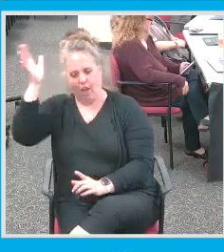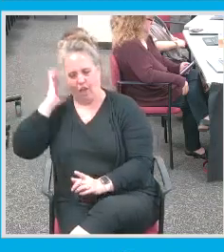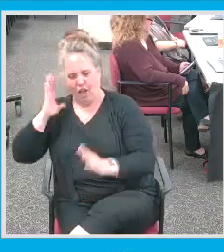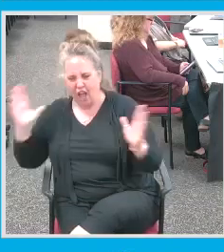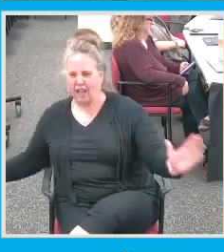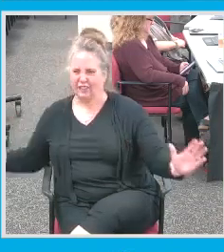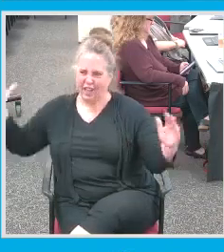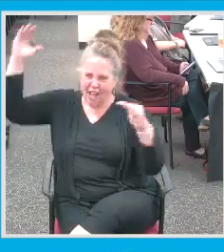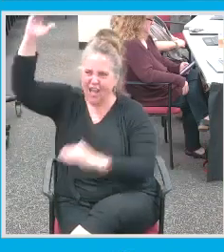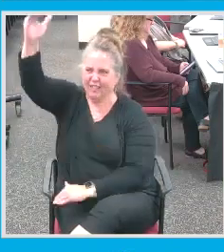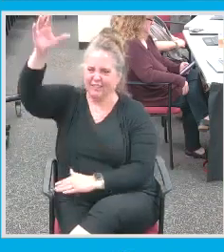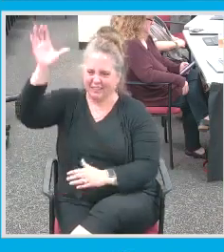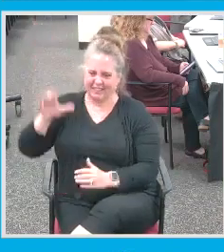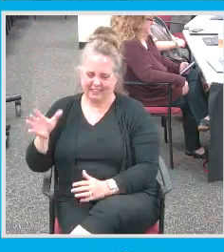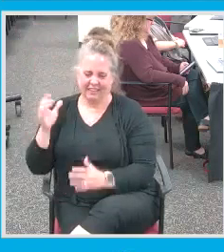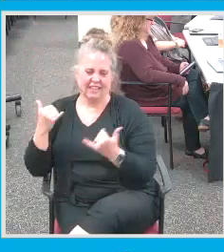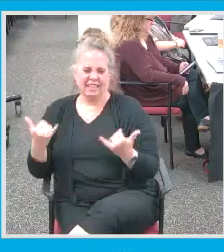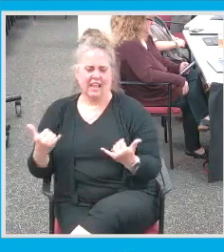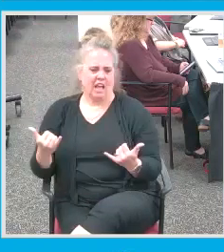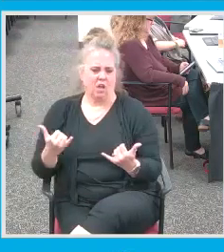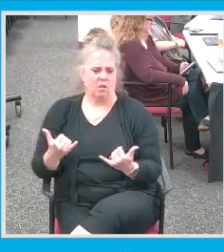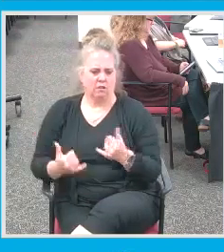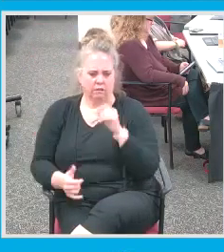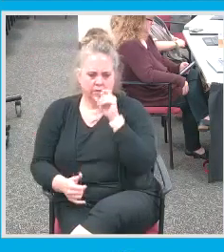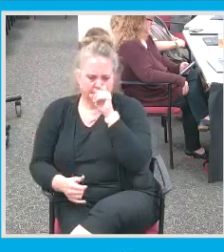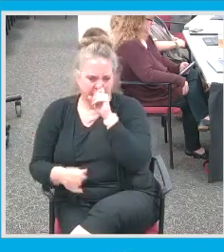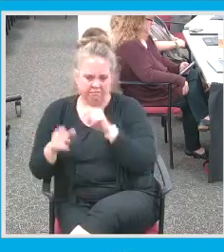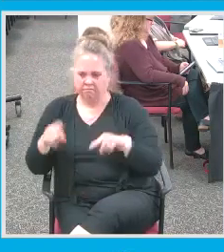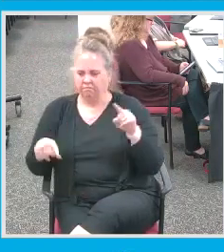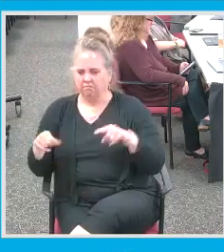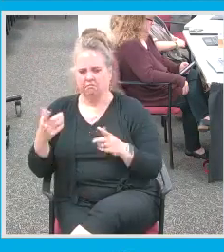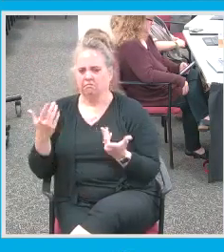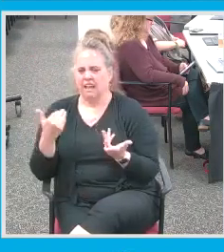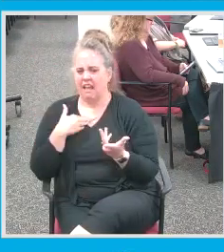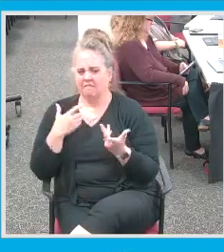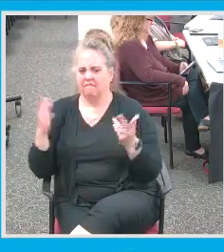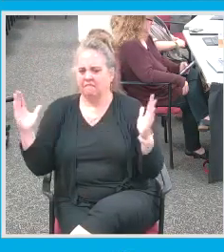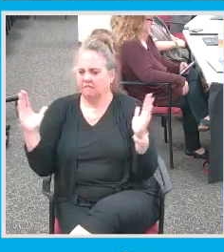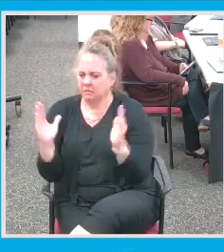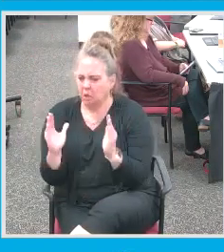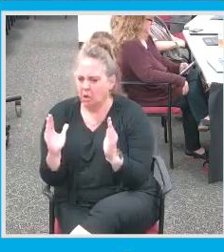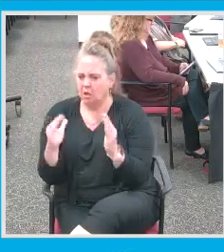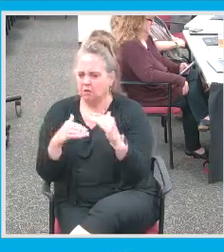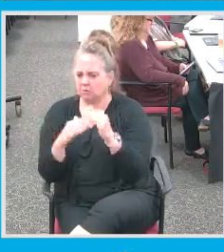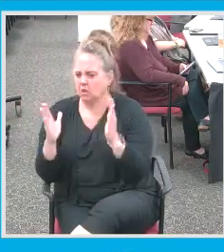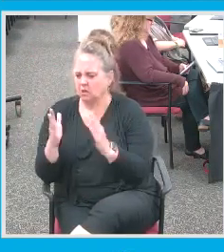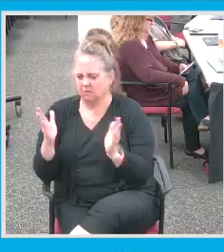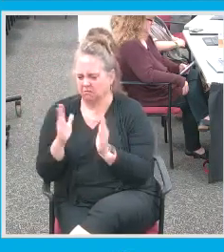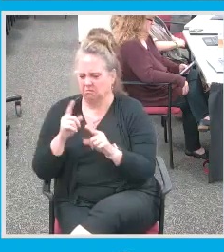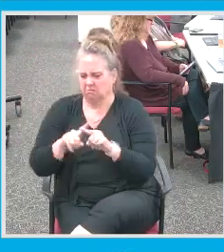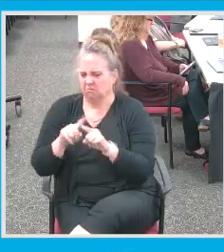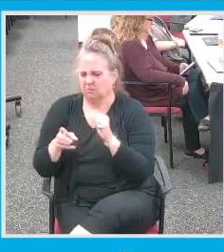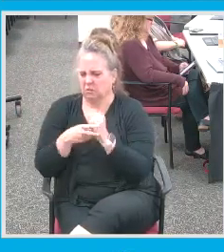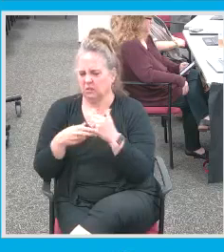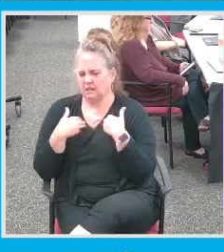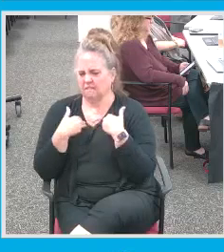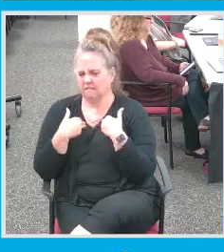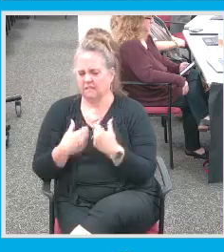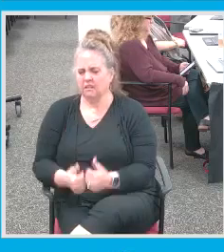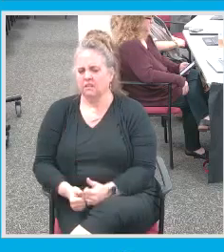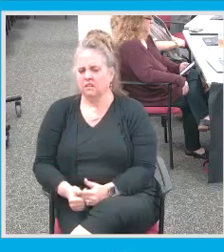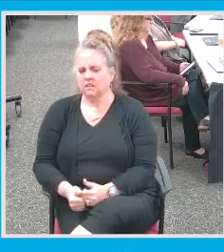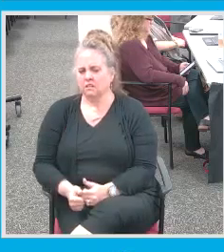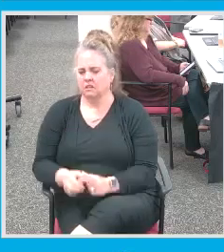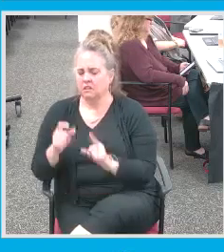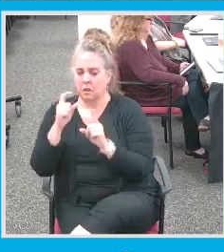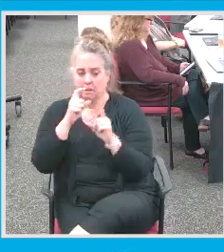And so there are actually a lot of different strategies for safe storage, including, keeping your ammunition safe, separate